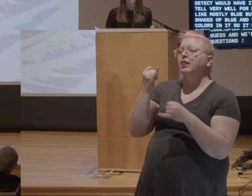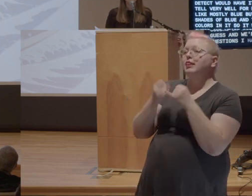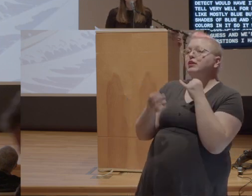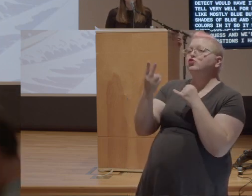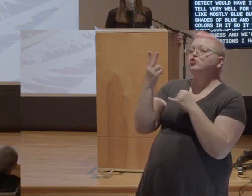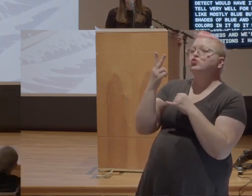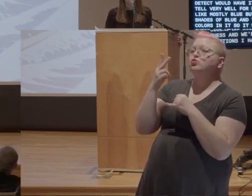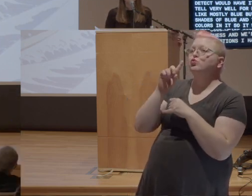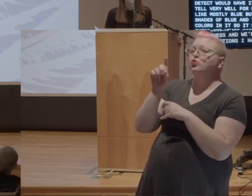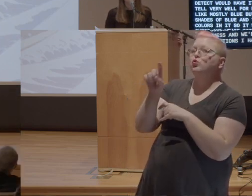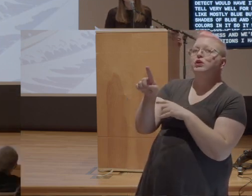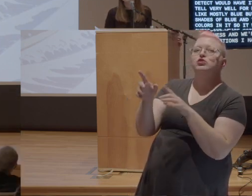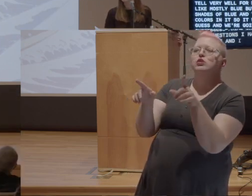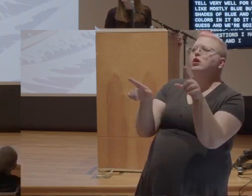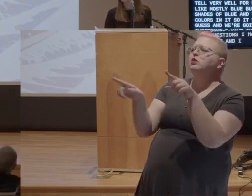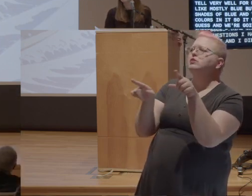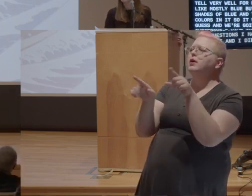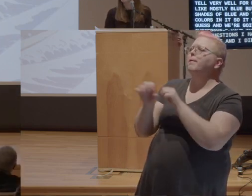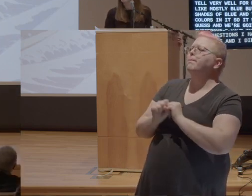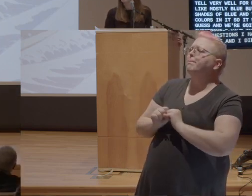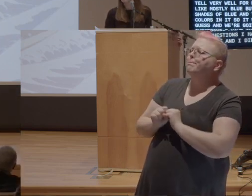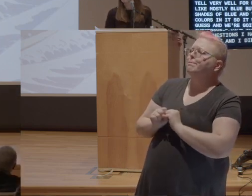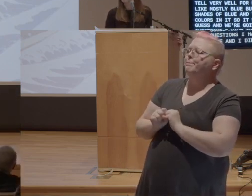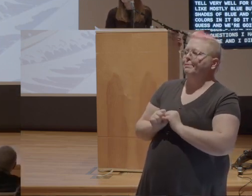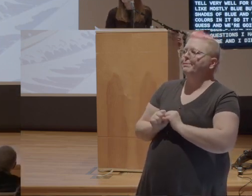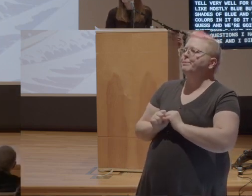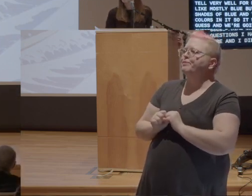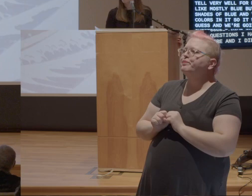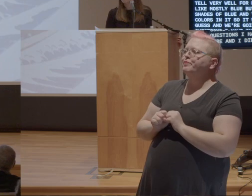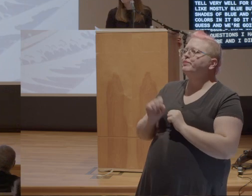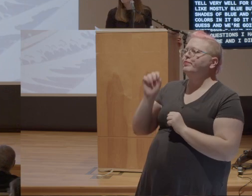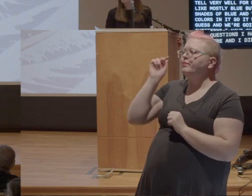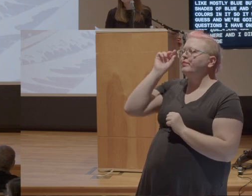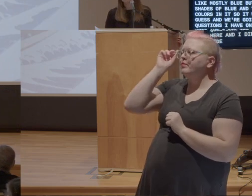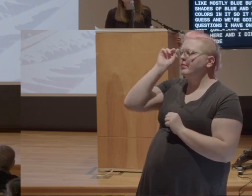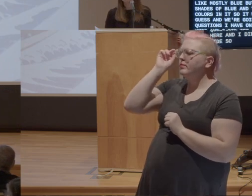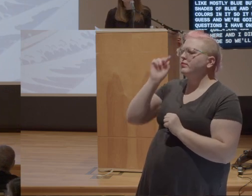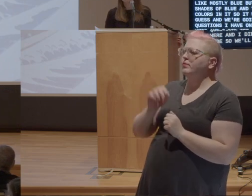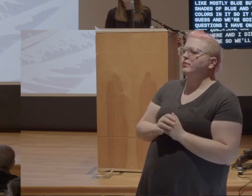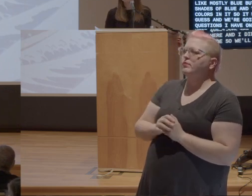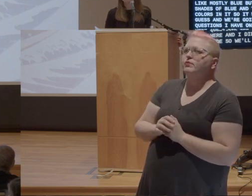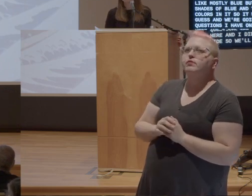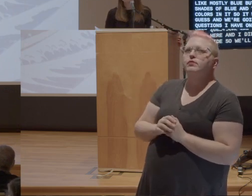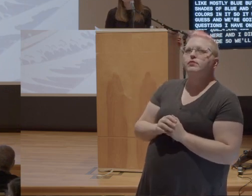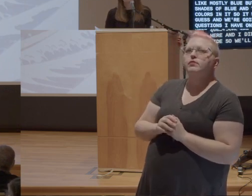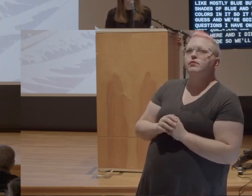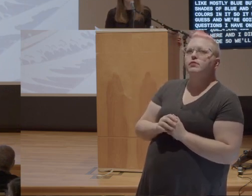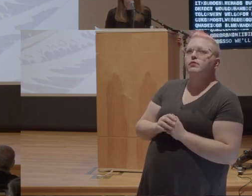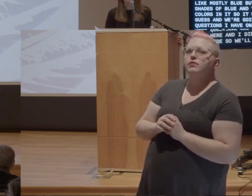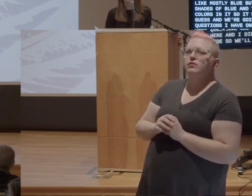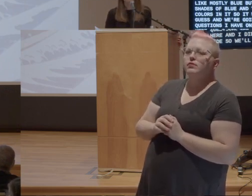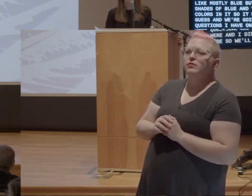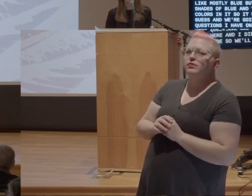one person who's been waiting here. And I did see a hand up front, Hannah, on your side. So we'll start with this person.